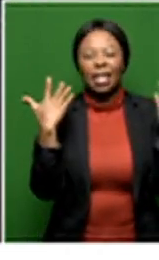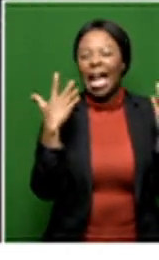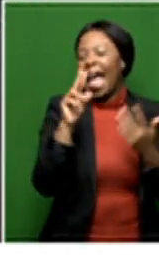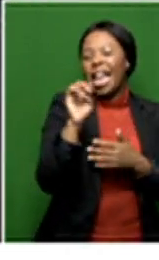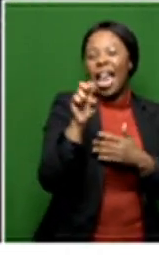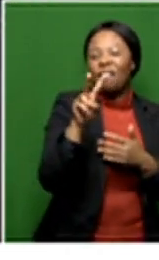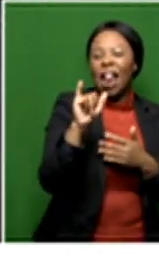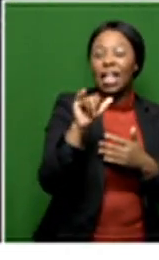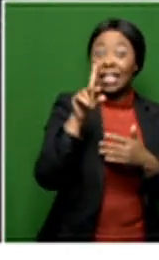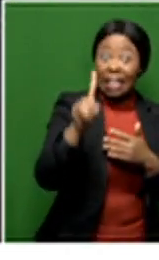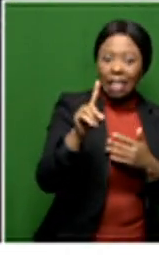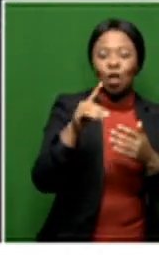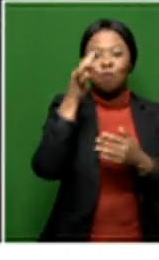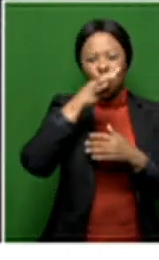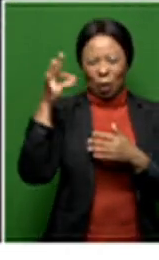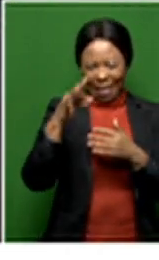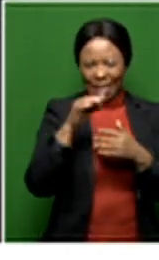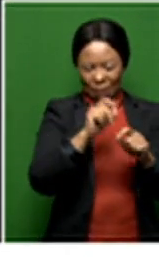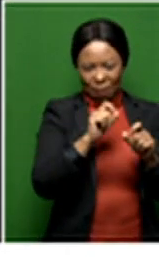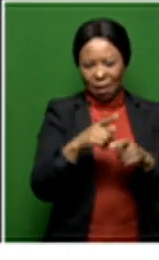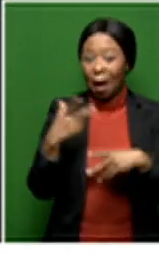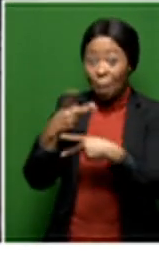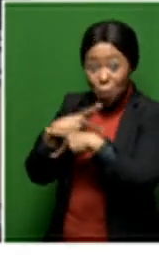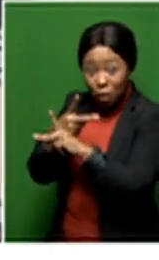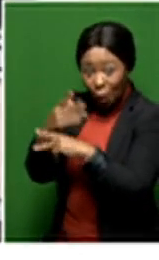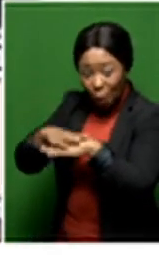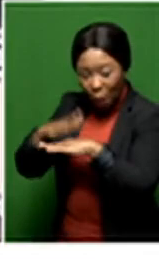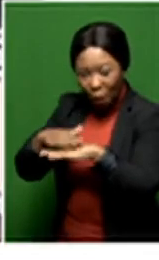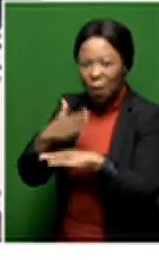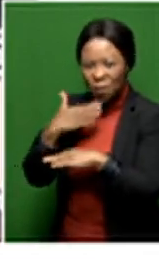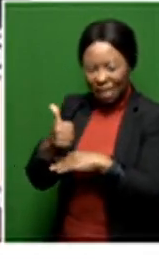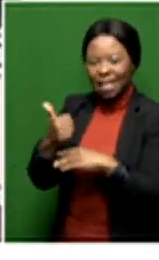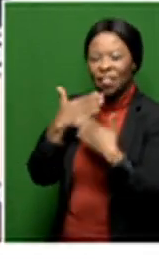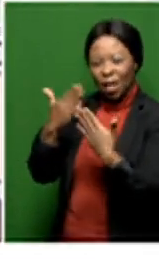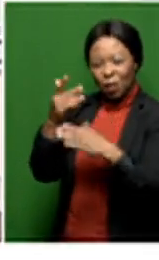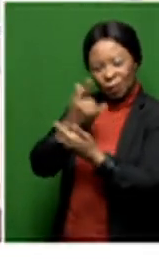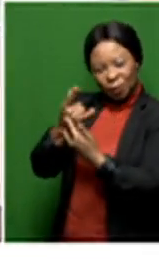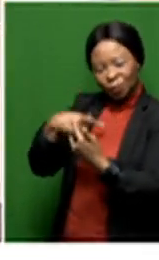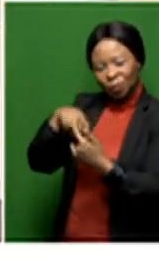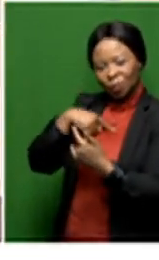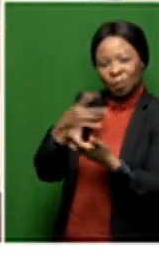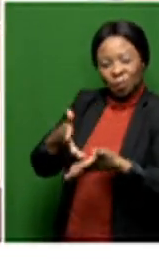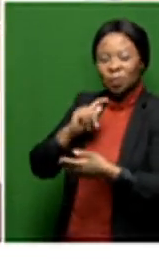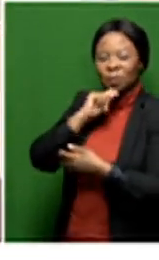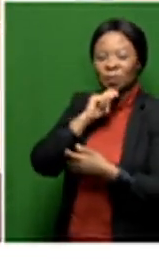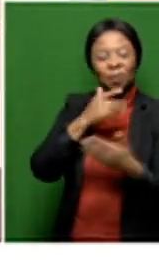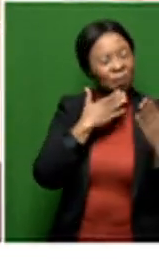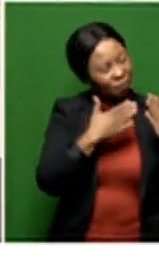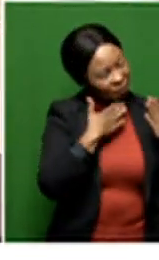Music. All right, Neville D, keep on producing the music. We'll be listening. Thank you so much for chatting to us this morning. Thank you so